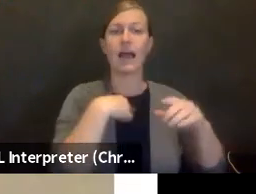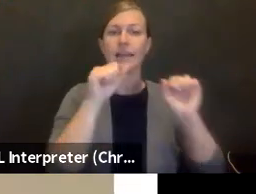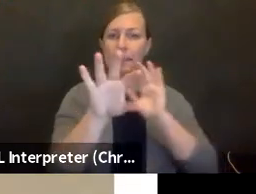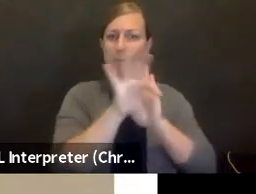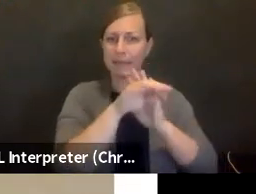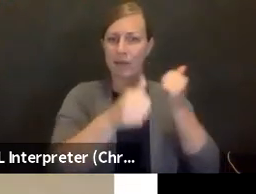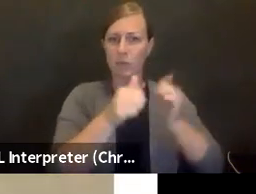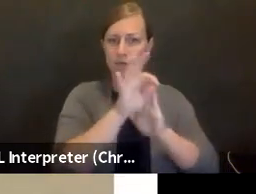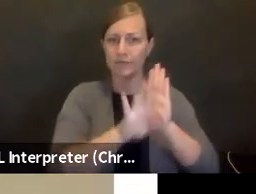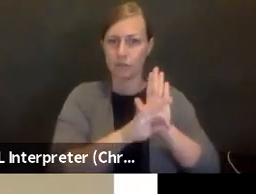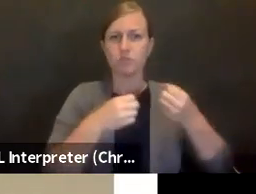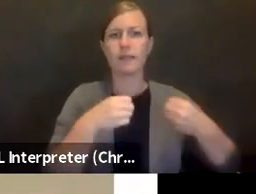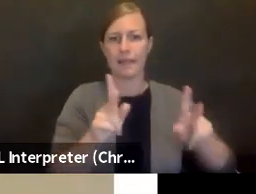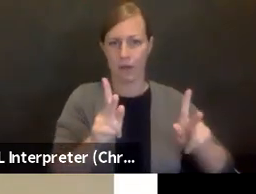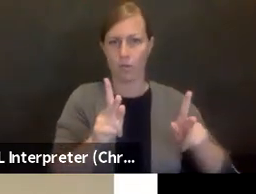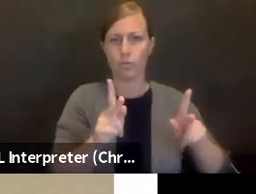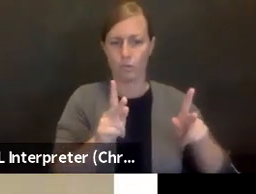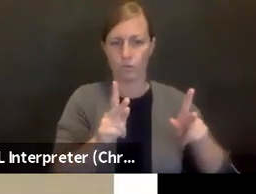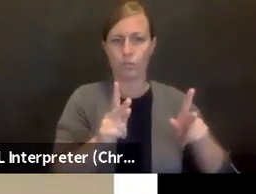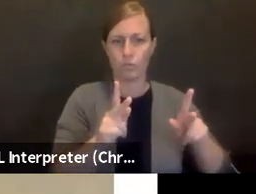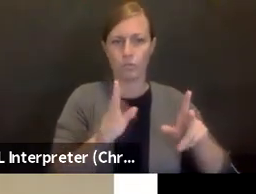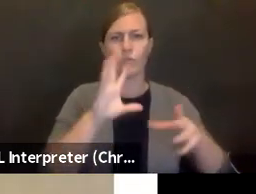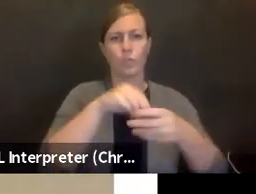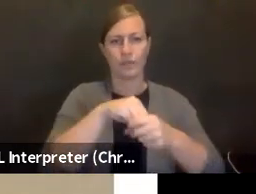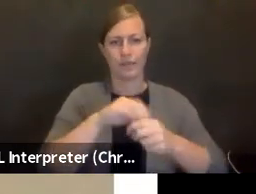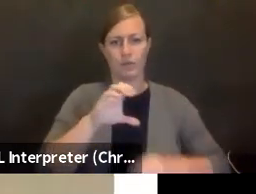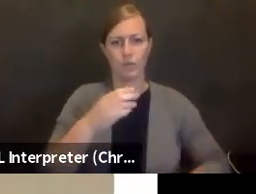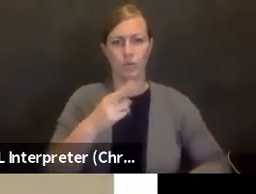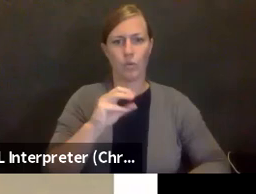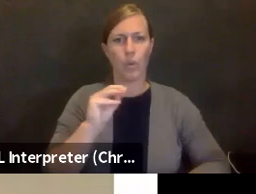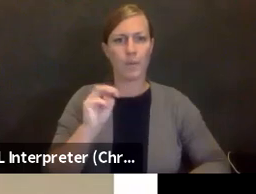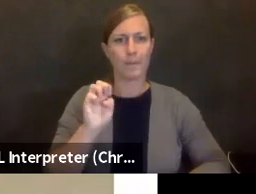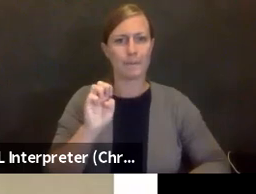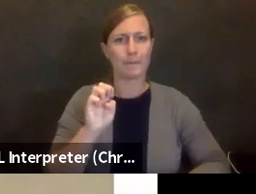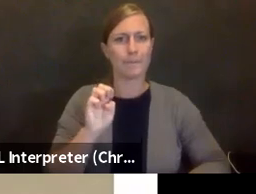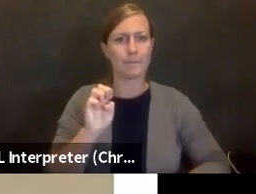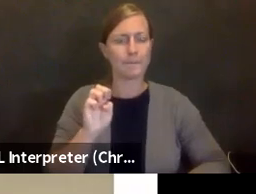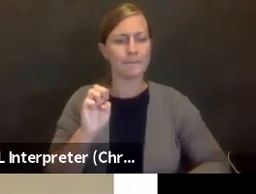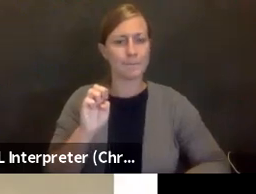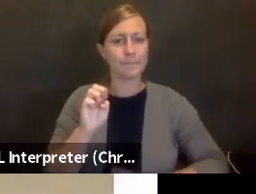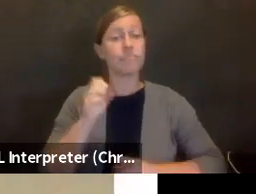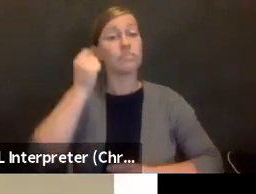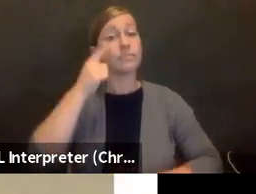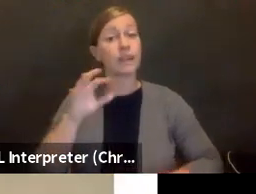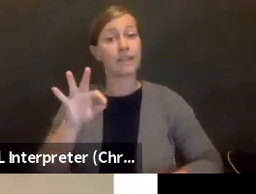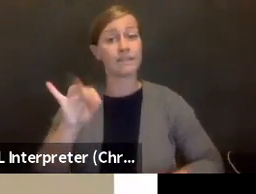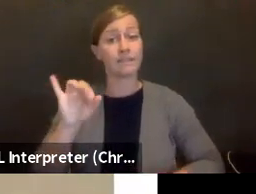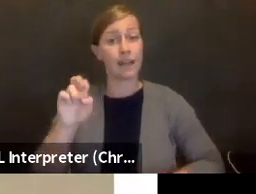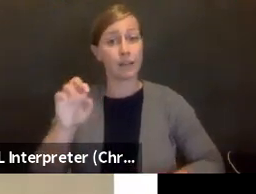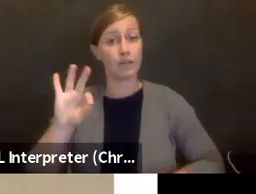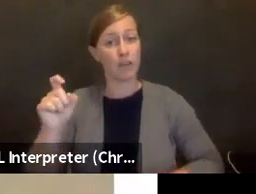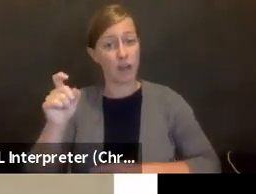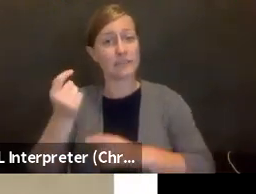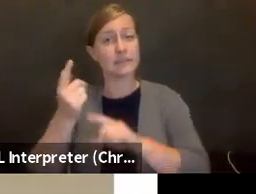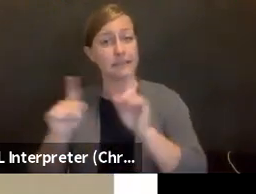features that are allowed within my Chrome browser. This is for Chrome. Firefox, Edge, and others